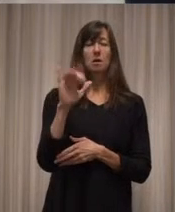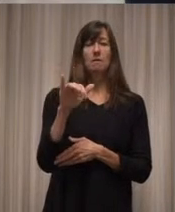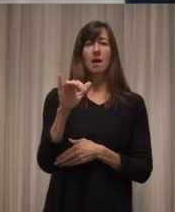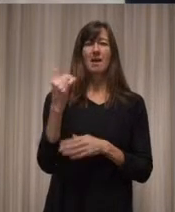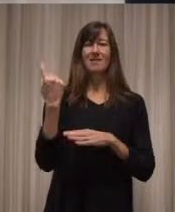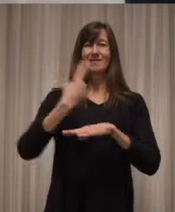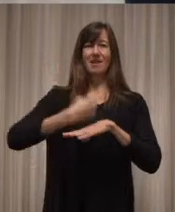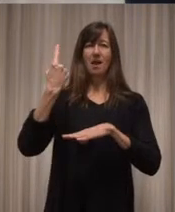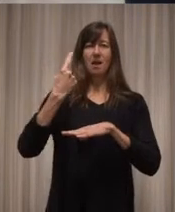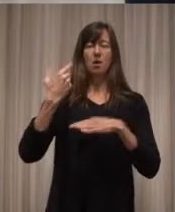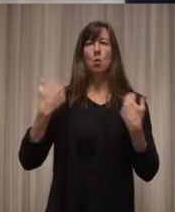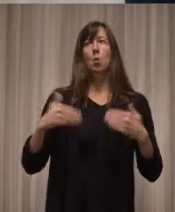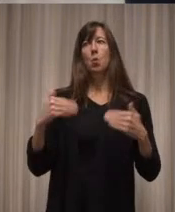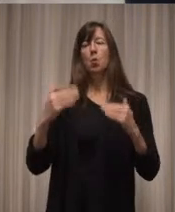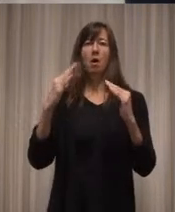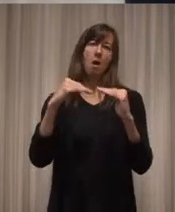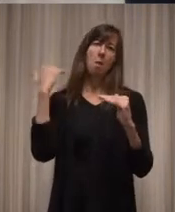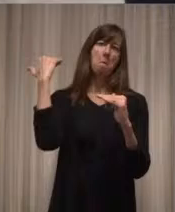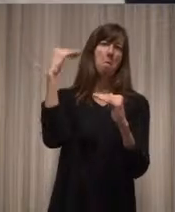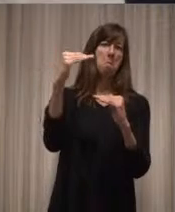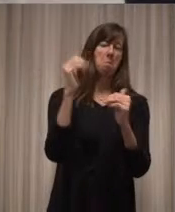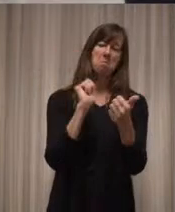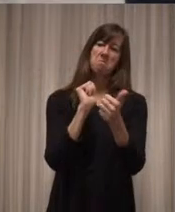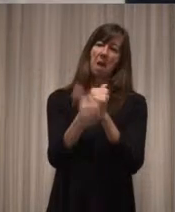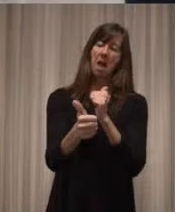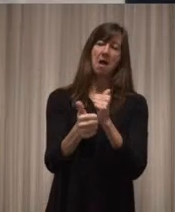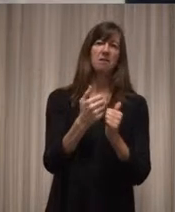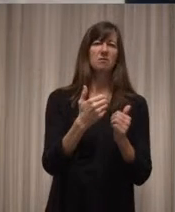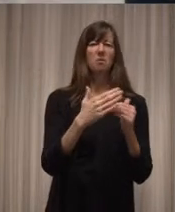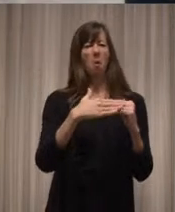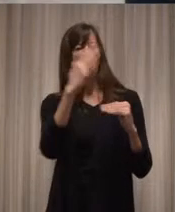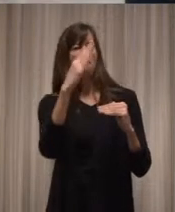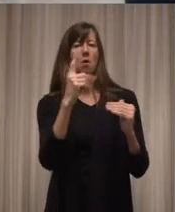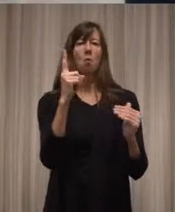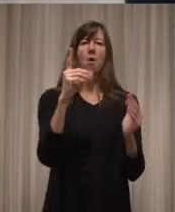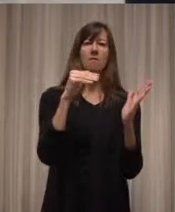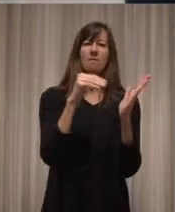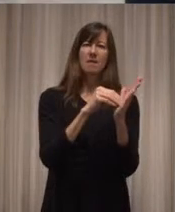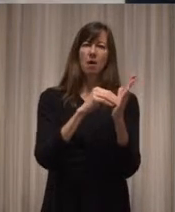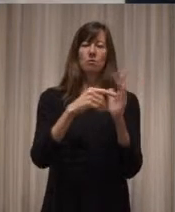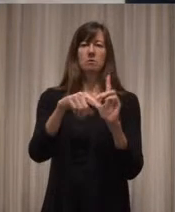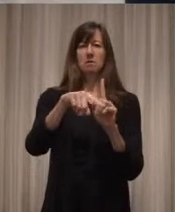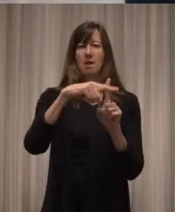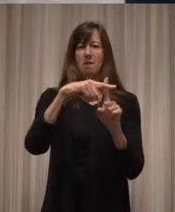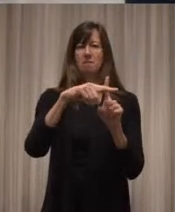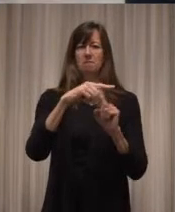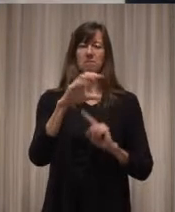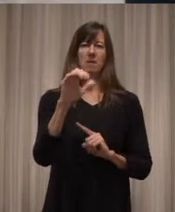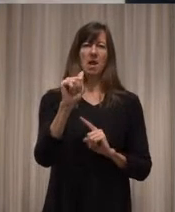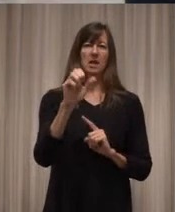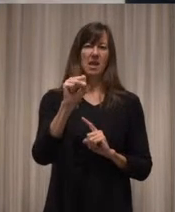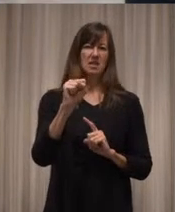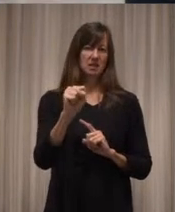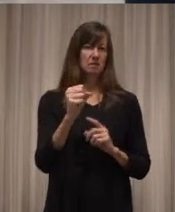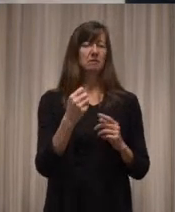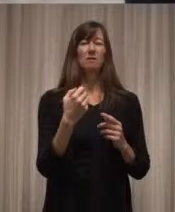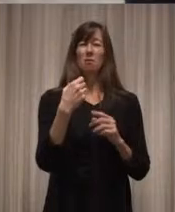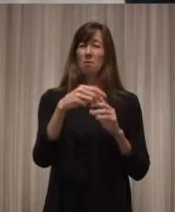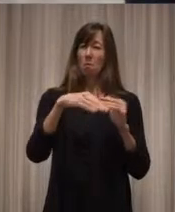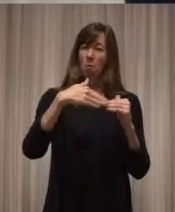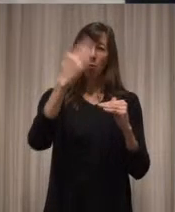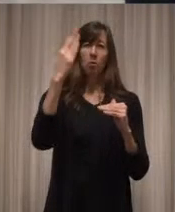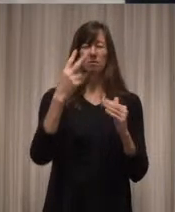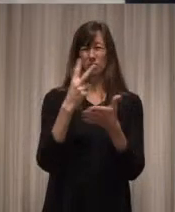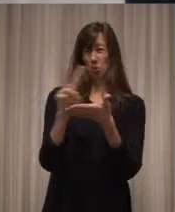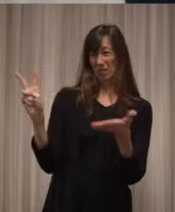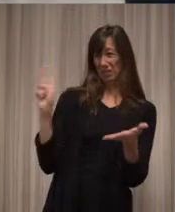the threshold of 1,000 plus active cases on December 1st. So exactly 2 weeks ago, we broke